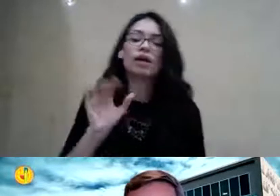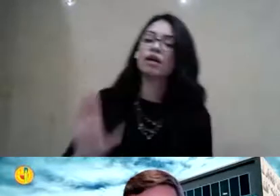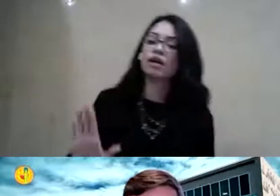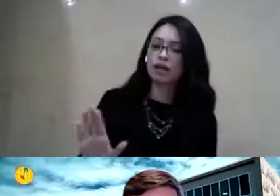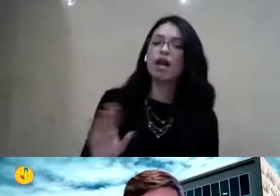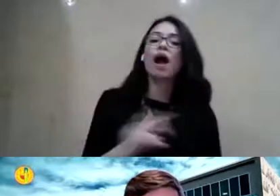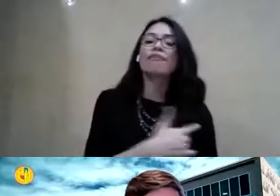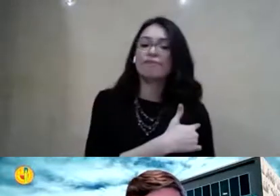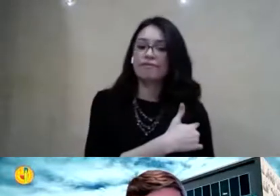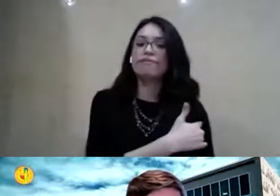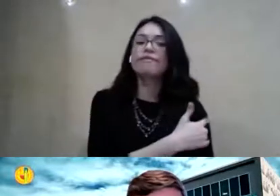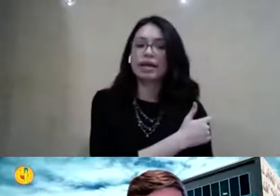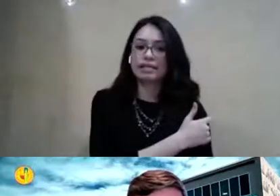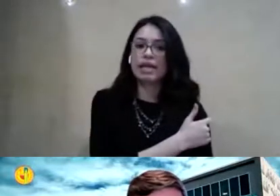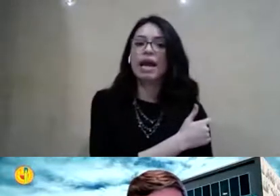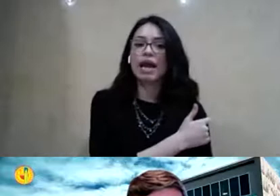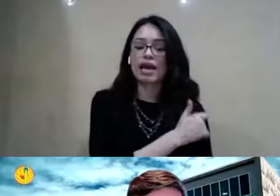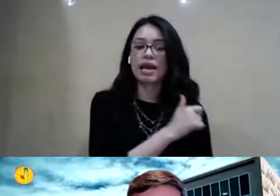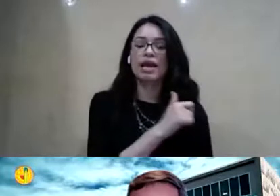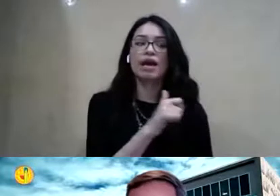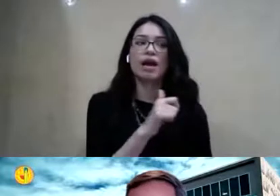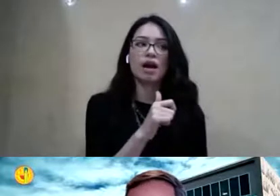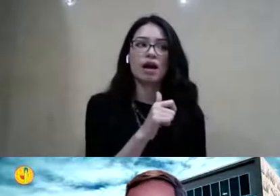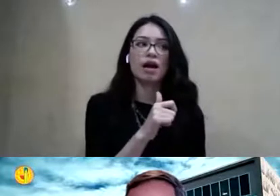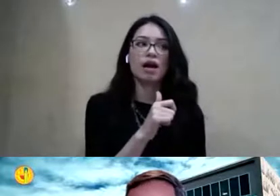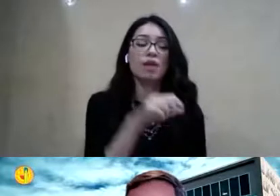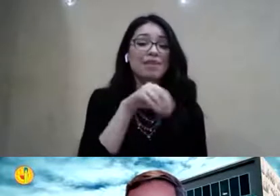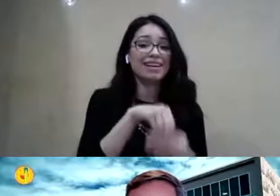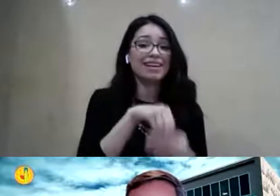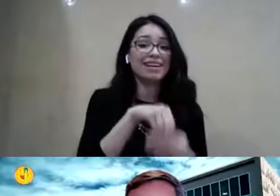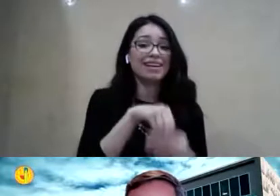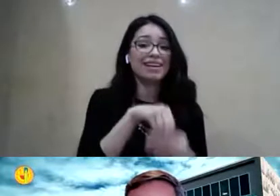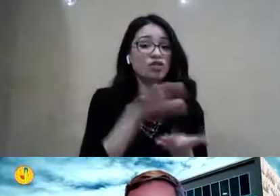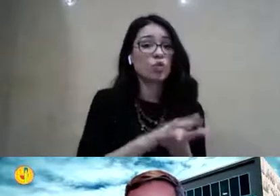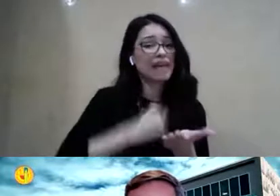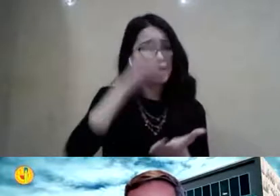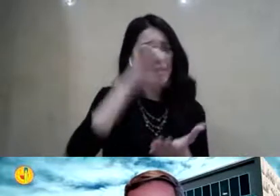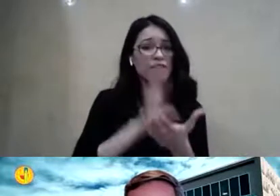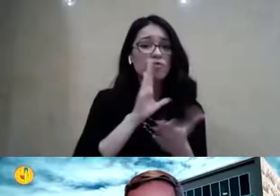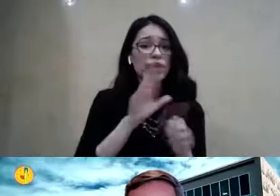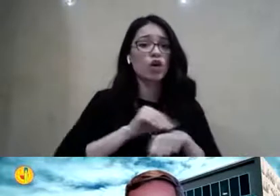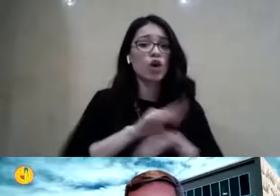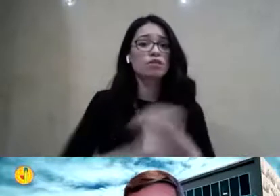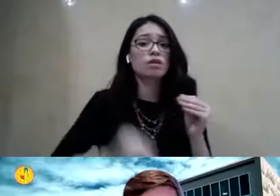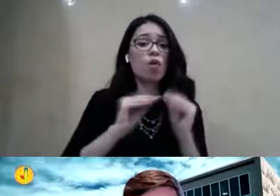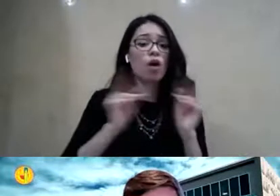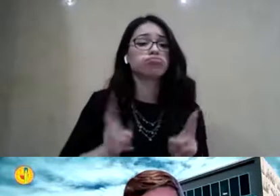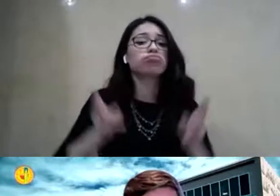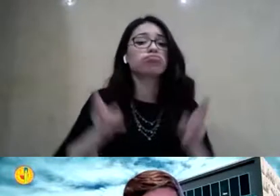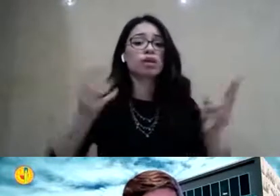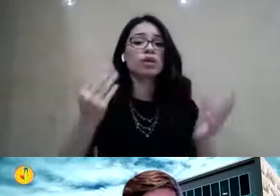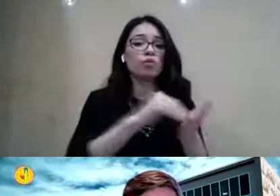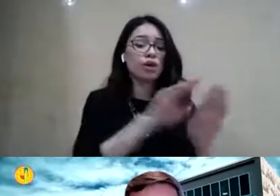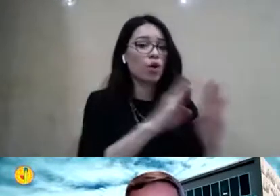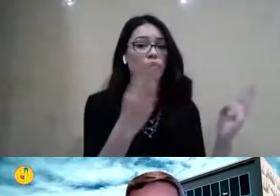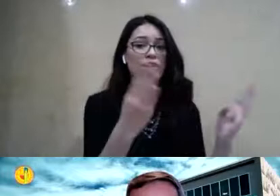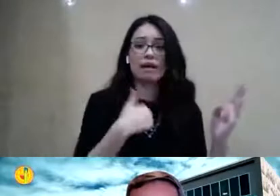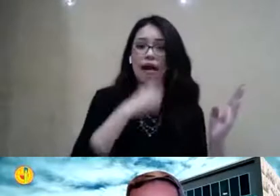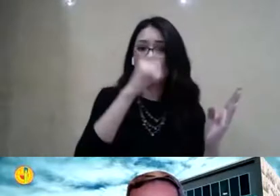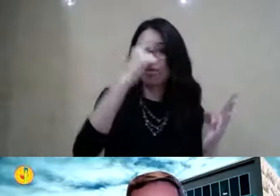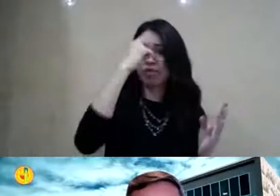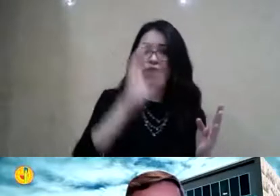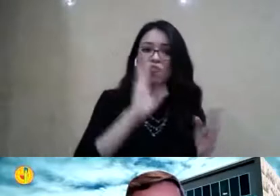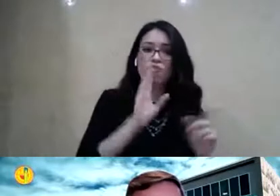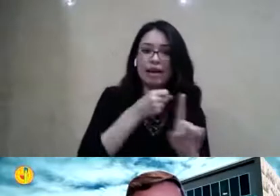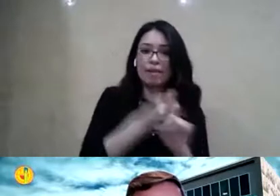vaccinating those in schools, I believe, will accelerate. The vaccinations for the community will not impact one iota our ability to safely